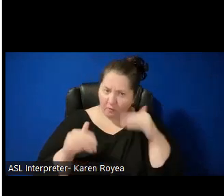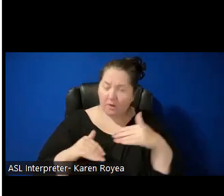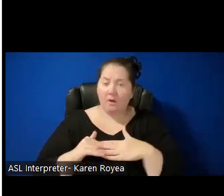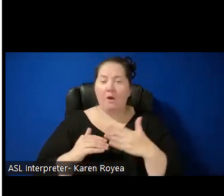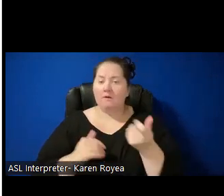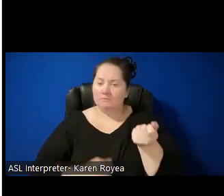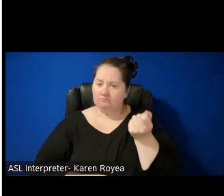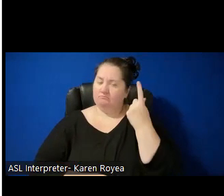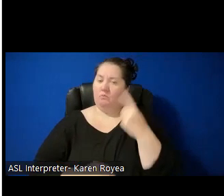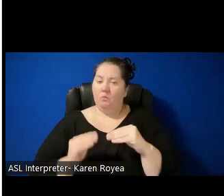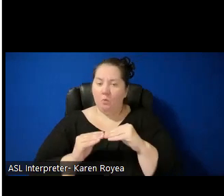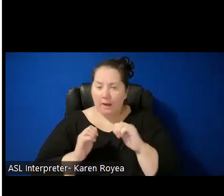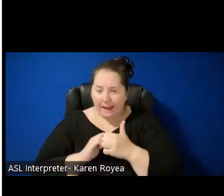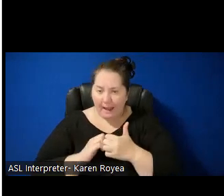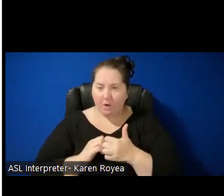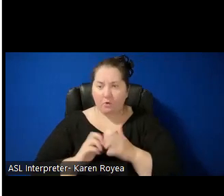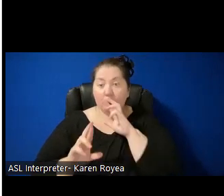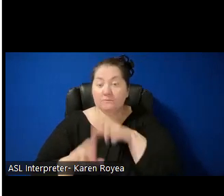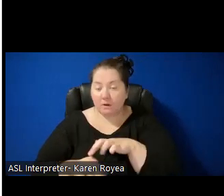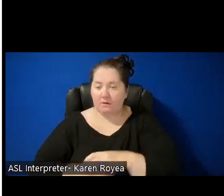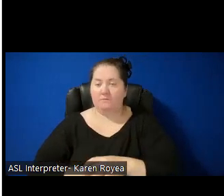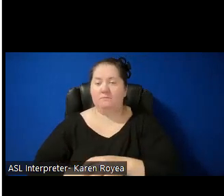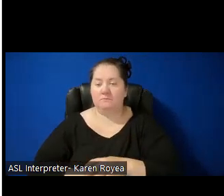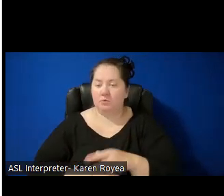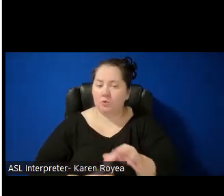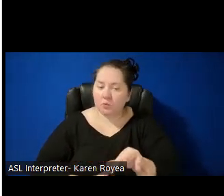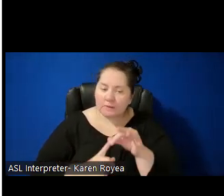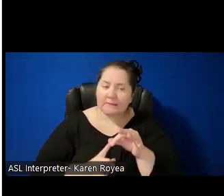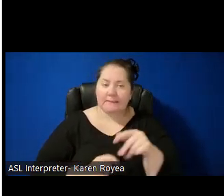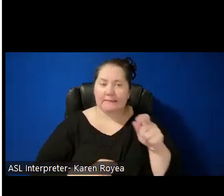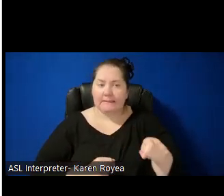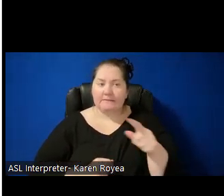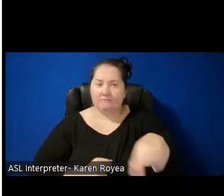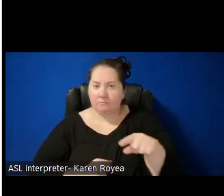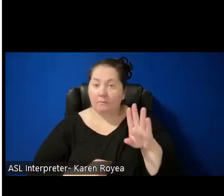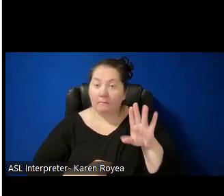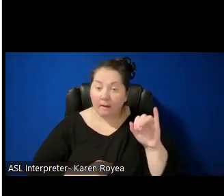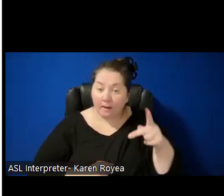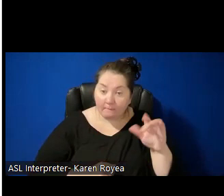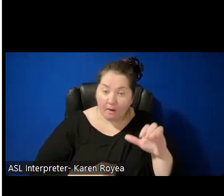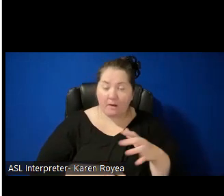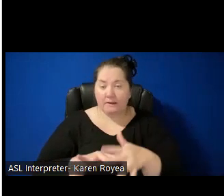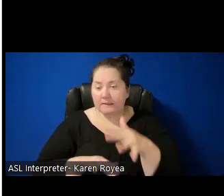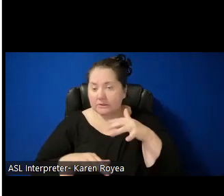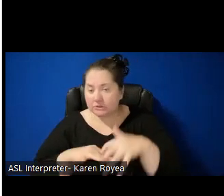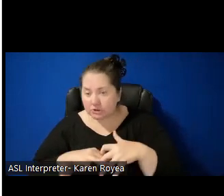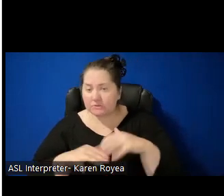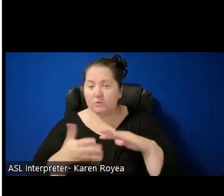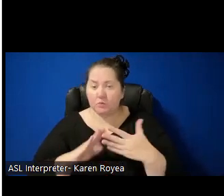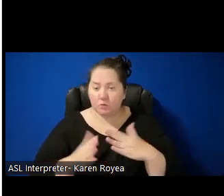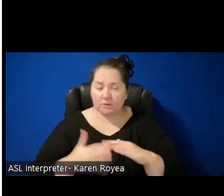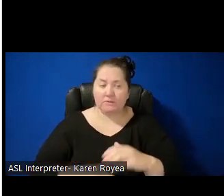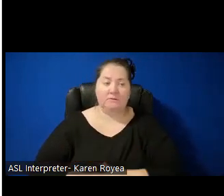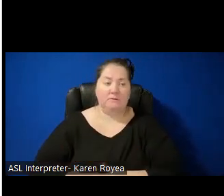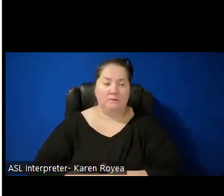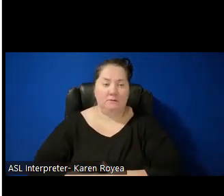an understanding on how we should be responding to the unique needs of those in BIPOC and Indigenous communities. Also, to talk a little